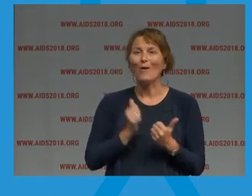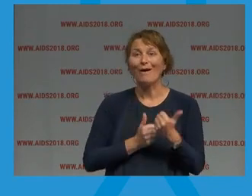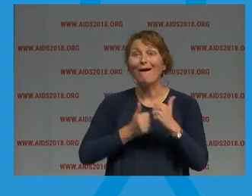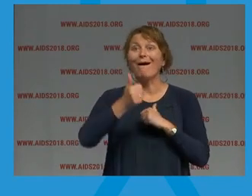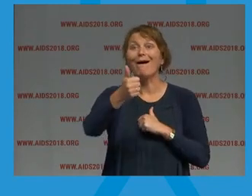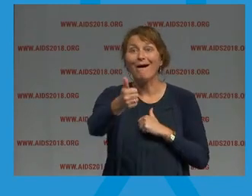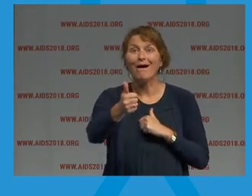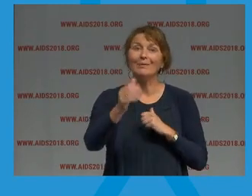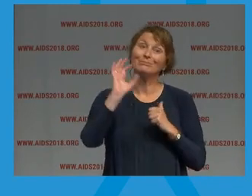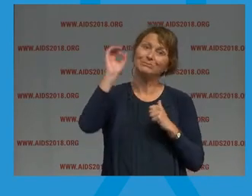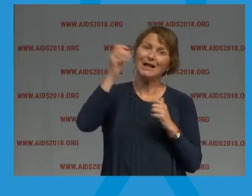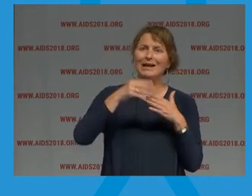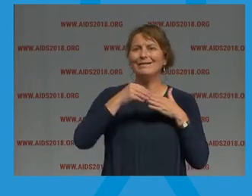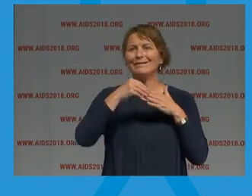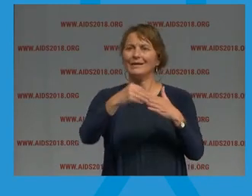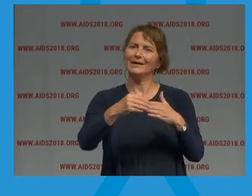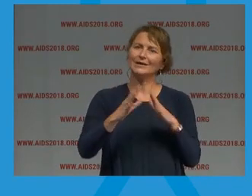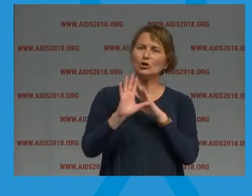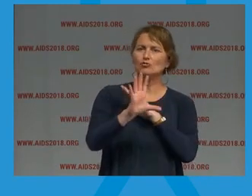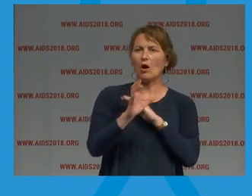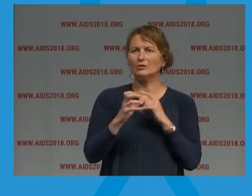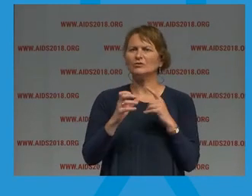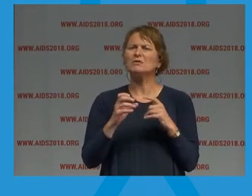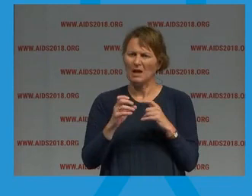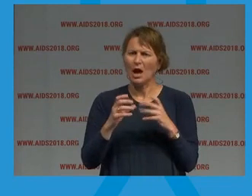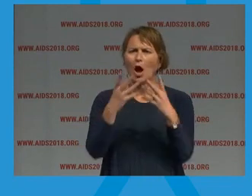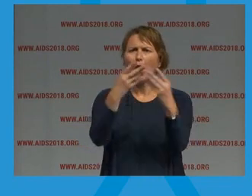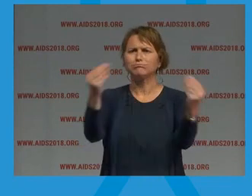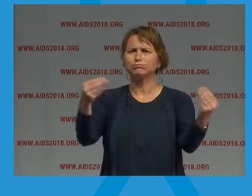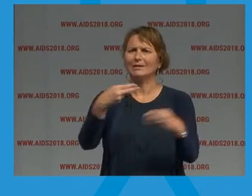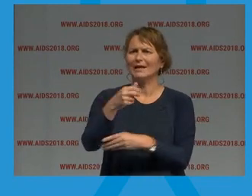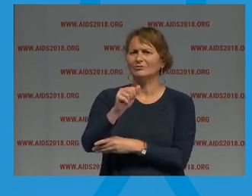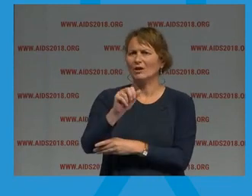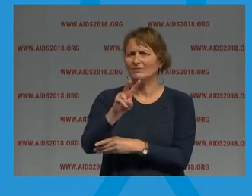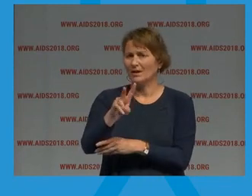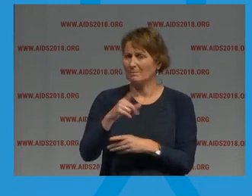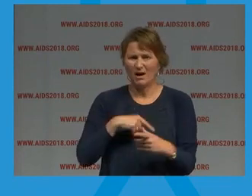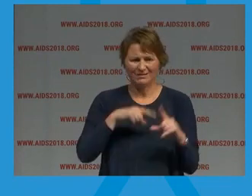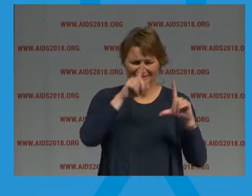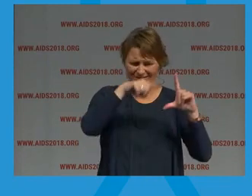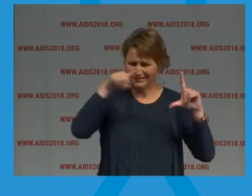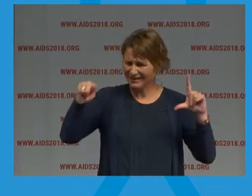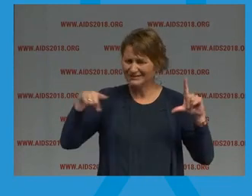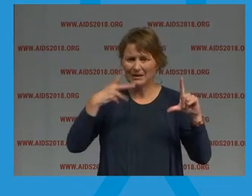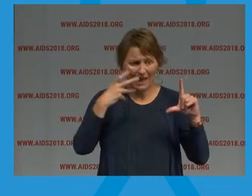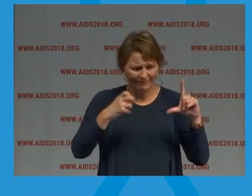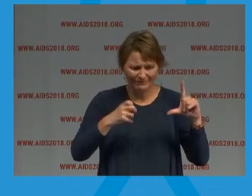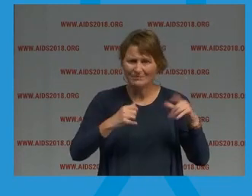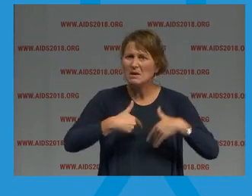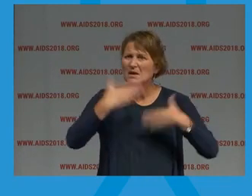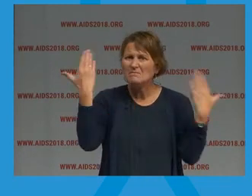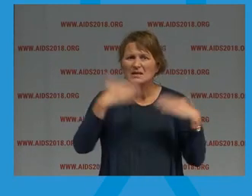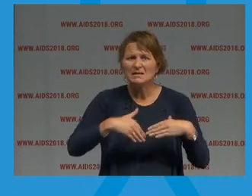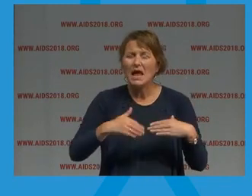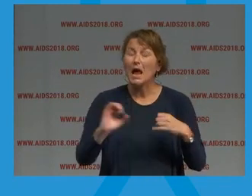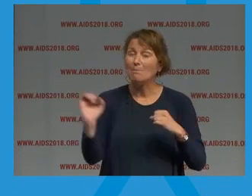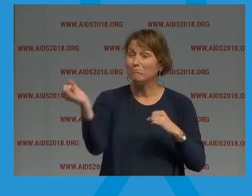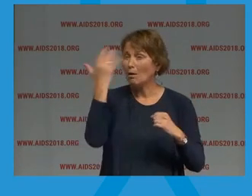against HIV, and we have statistics like that that people live through every single day. Great. Thank you very